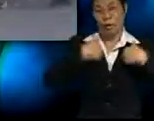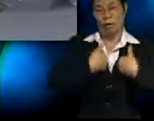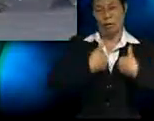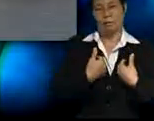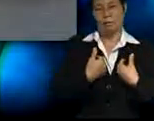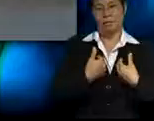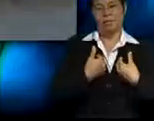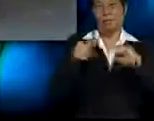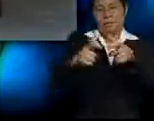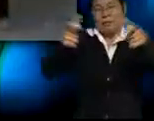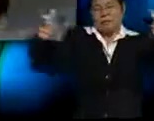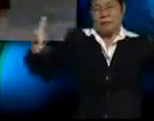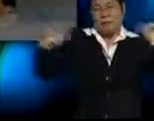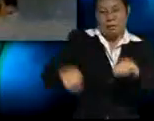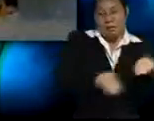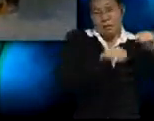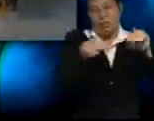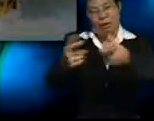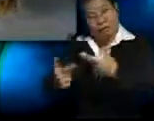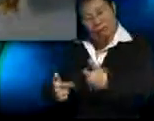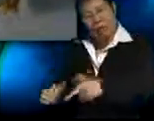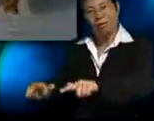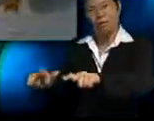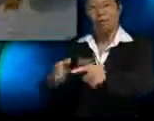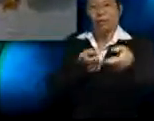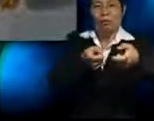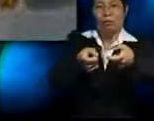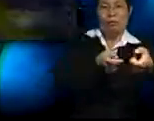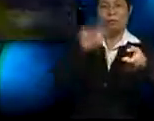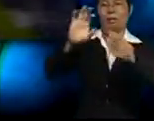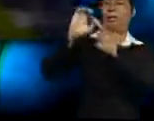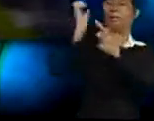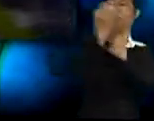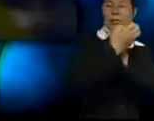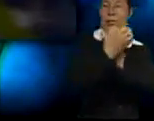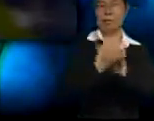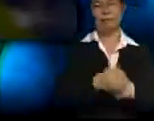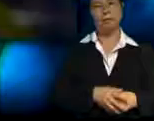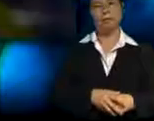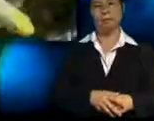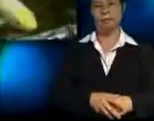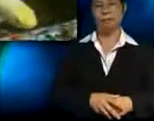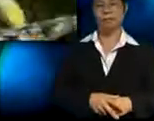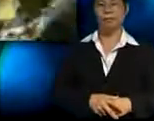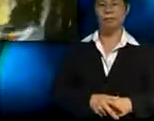and mobility often allow them to dominate their environment.